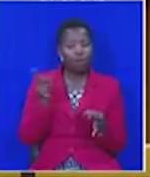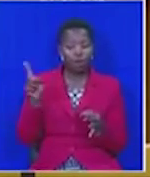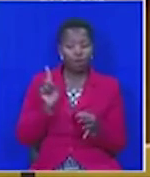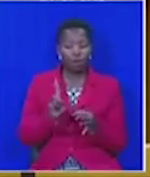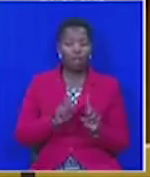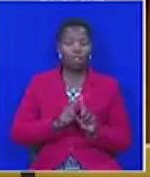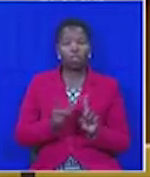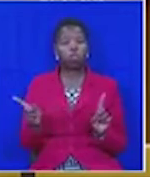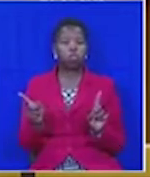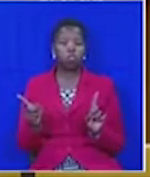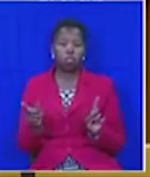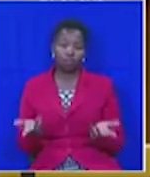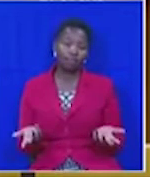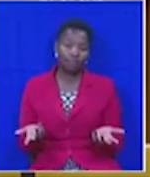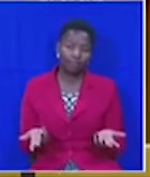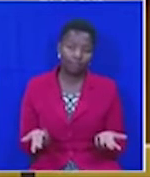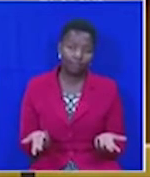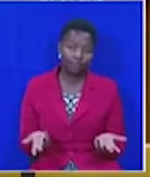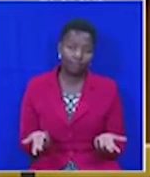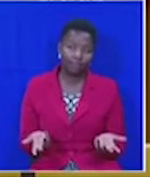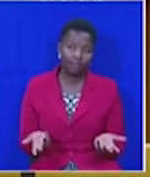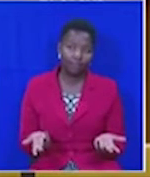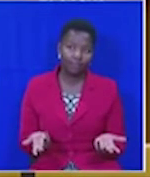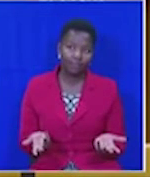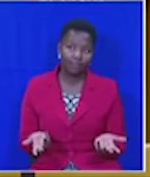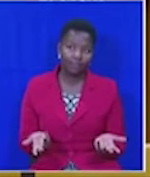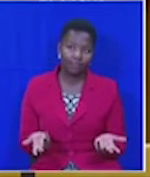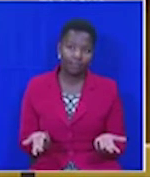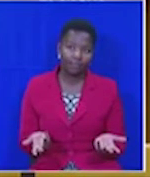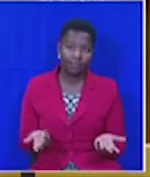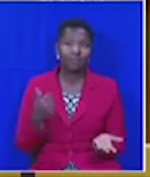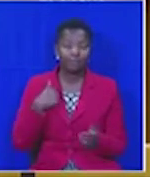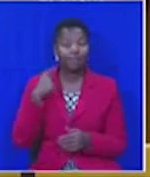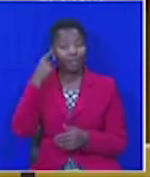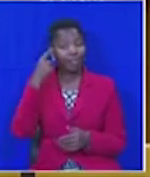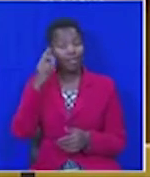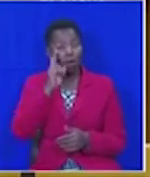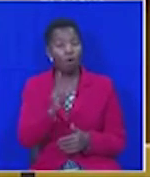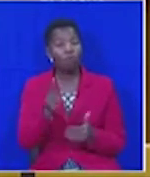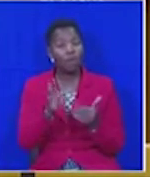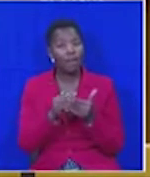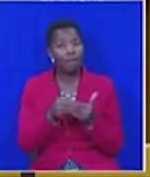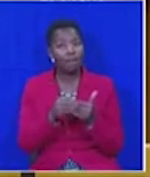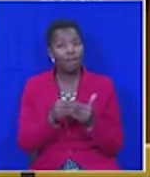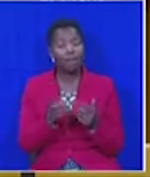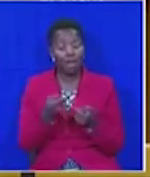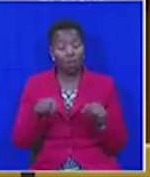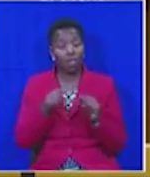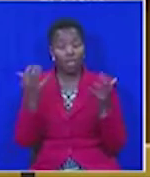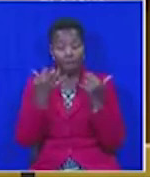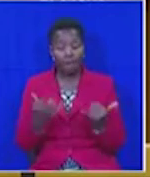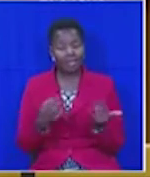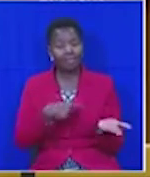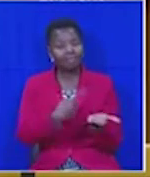and say the opposite. And I think, honorable members, when we deal with the budget, we